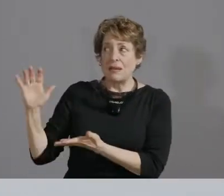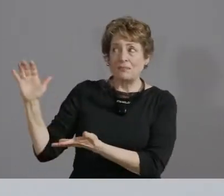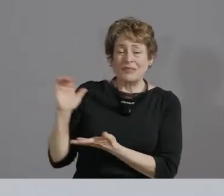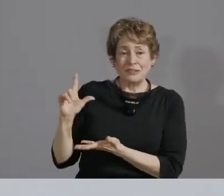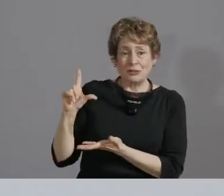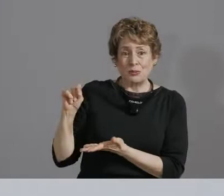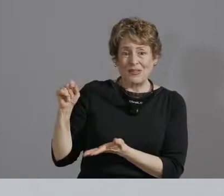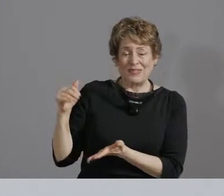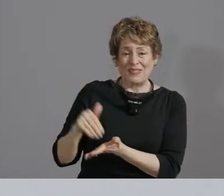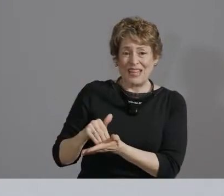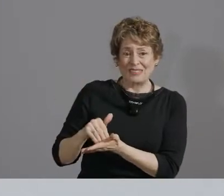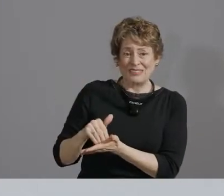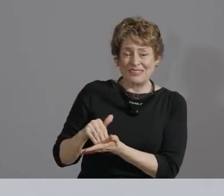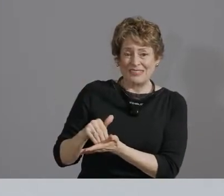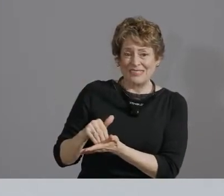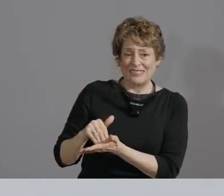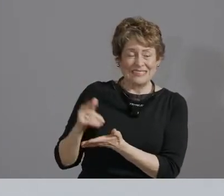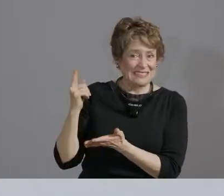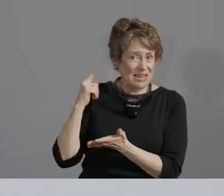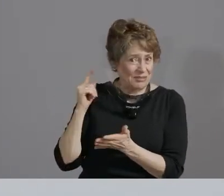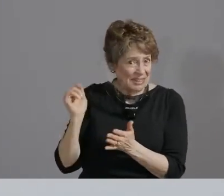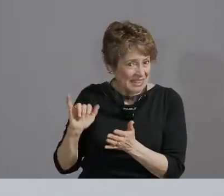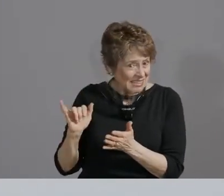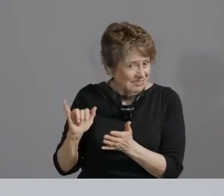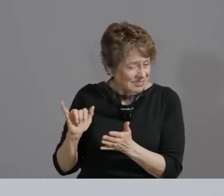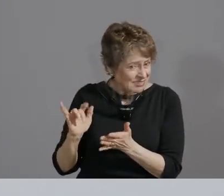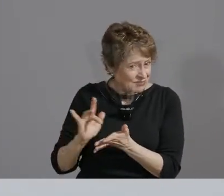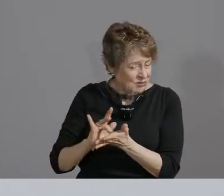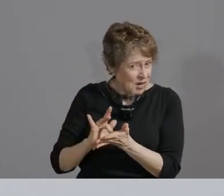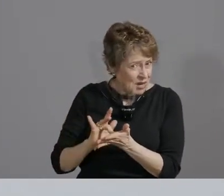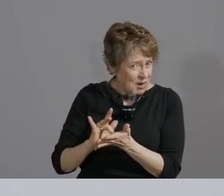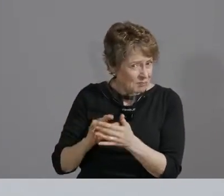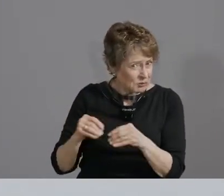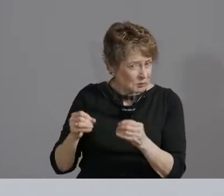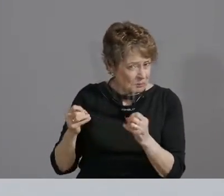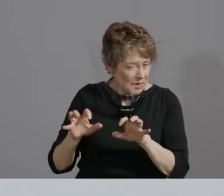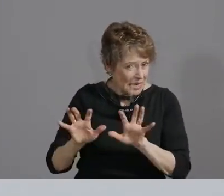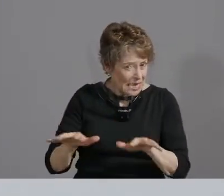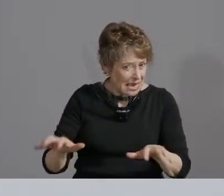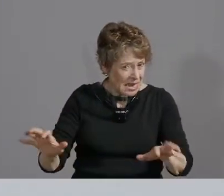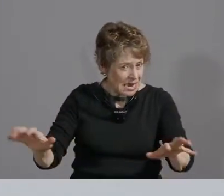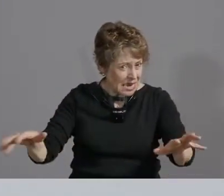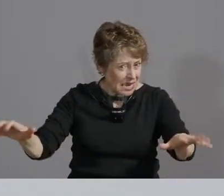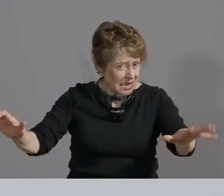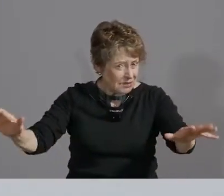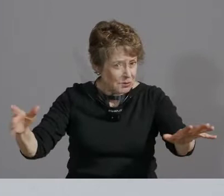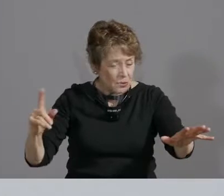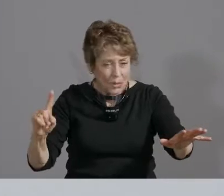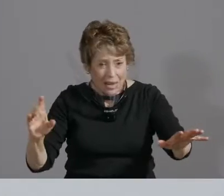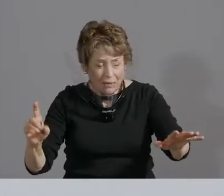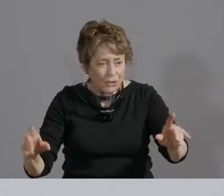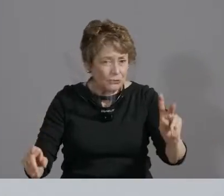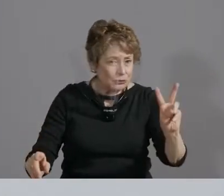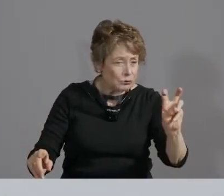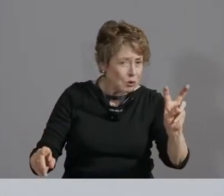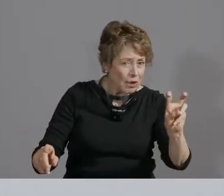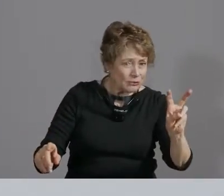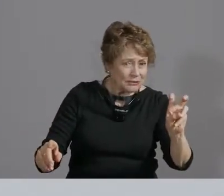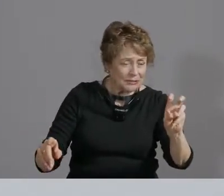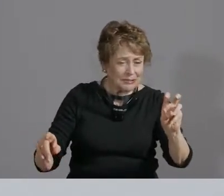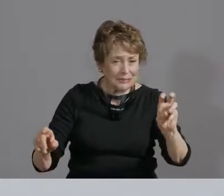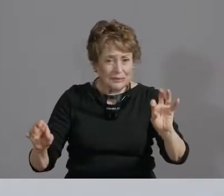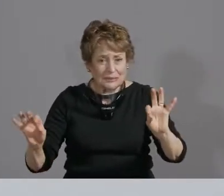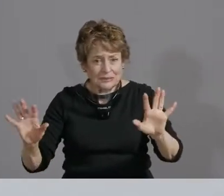like there are a large number of pharmacies out of that 283 that may have gotten like 100 or 200 doses. So that's